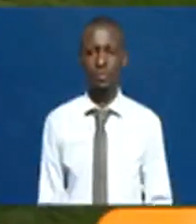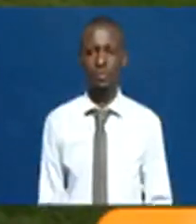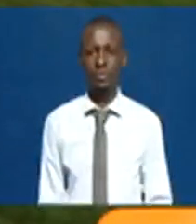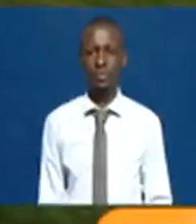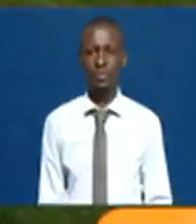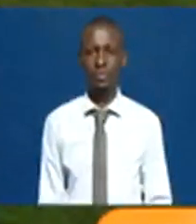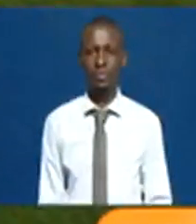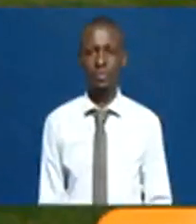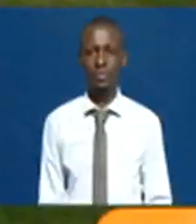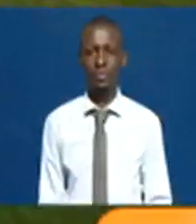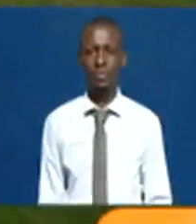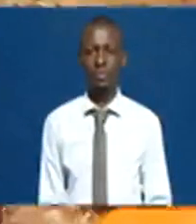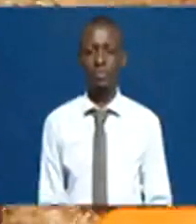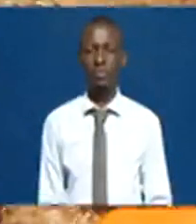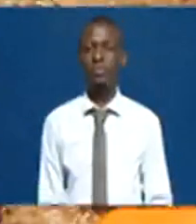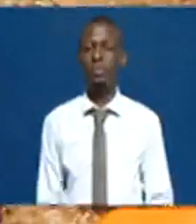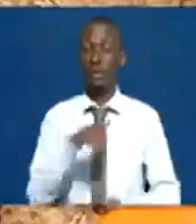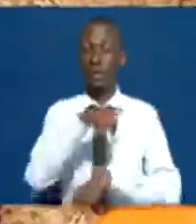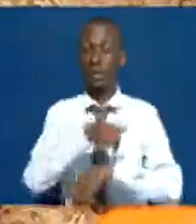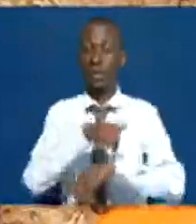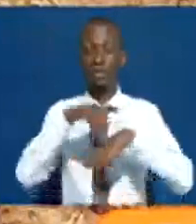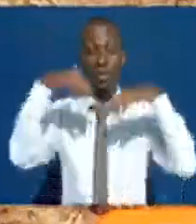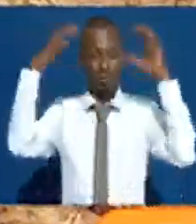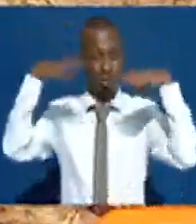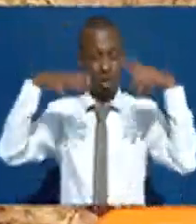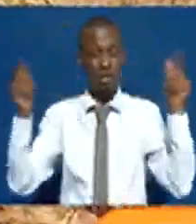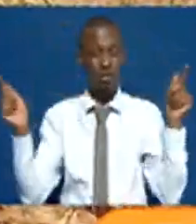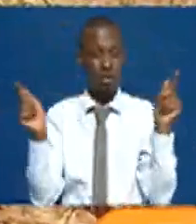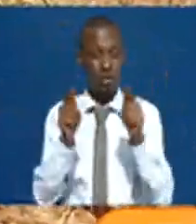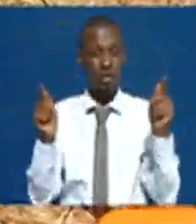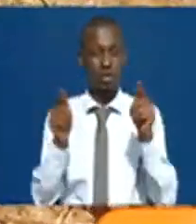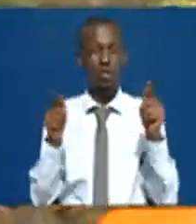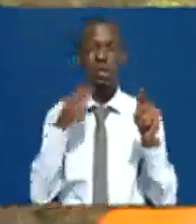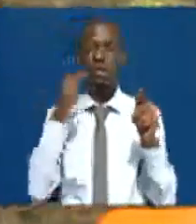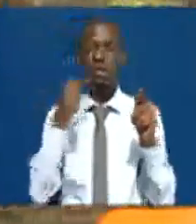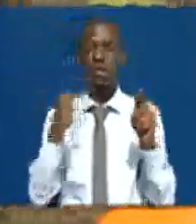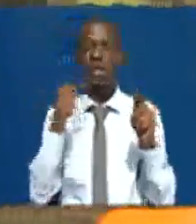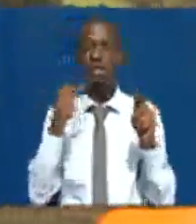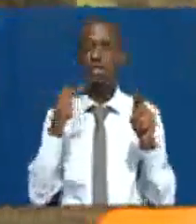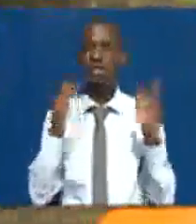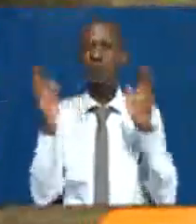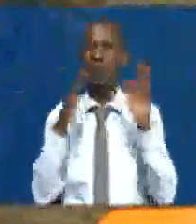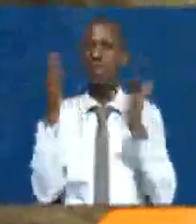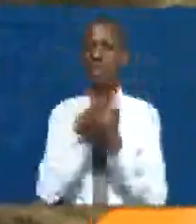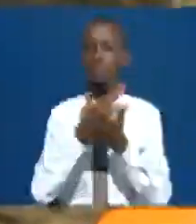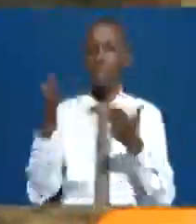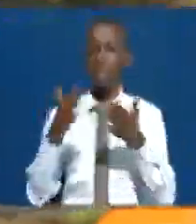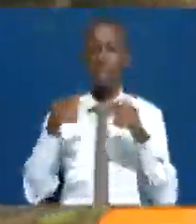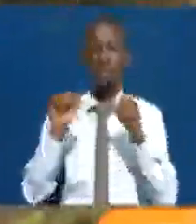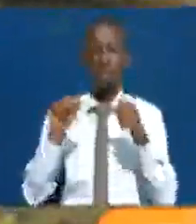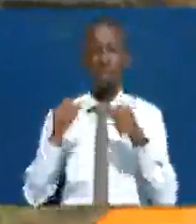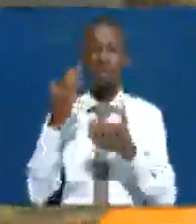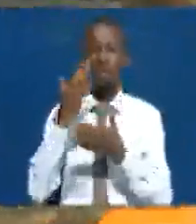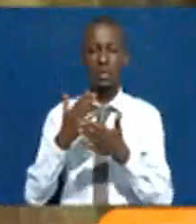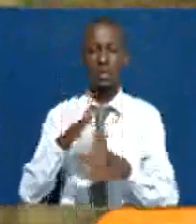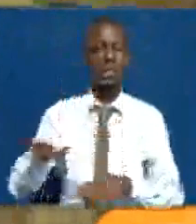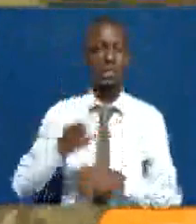During this short rainy season, the weatherman projected that several parts of the country would receive above average